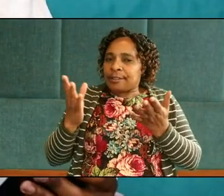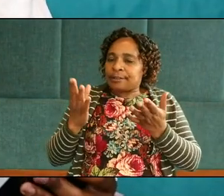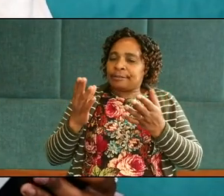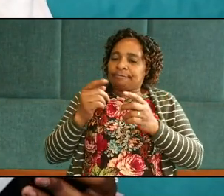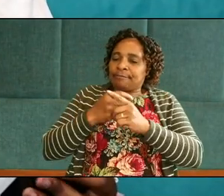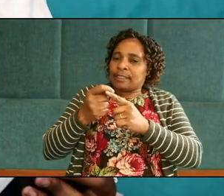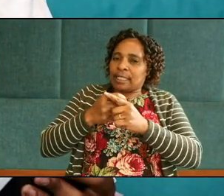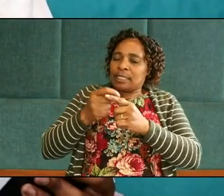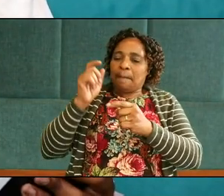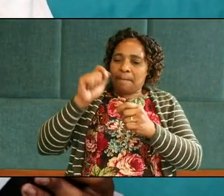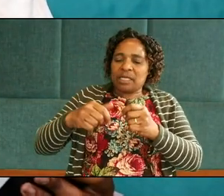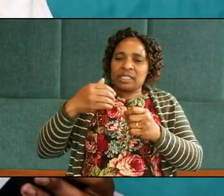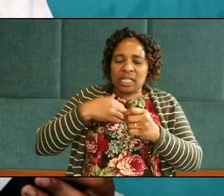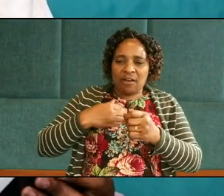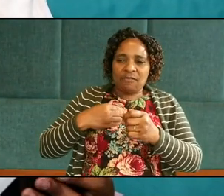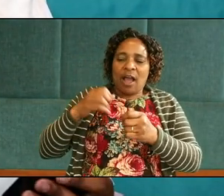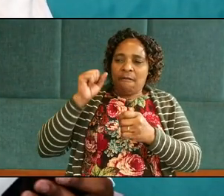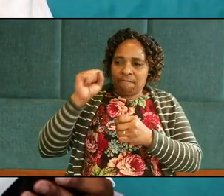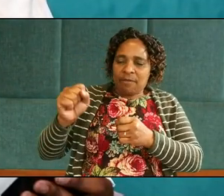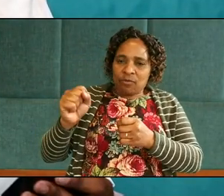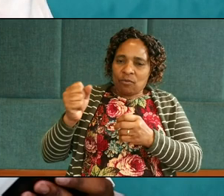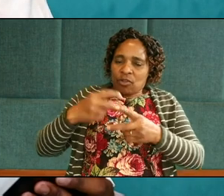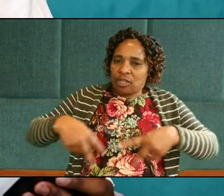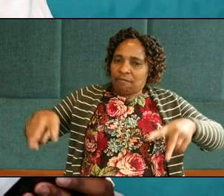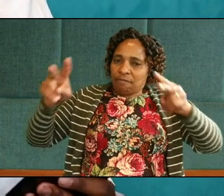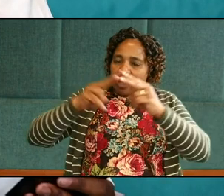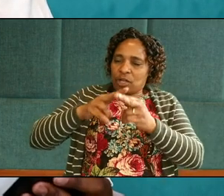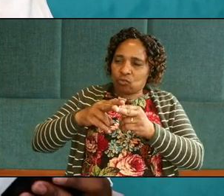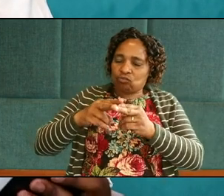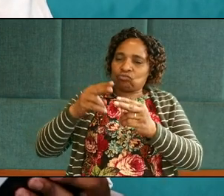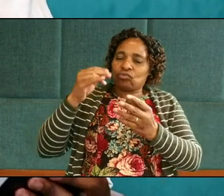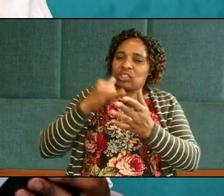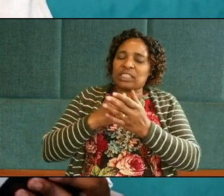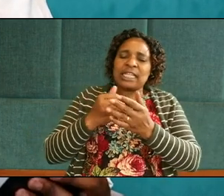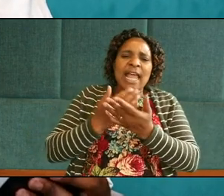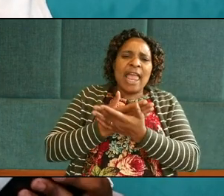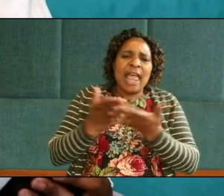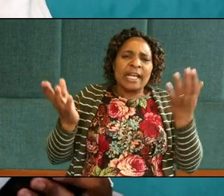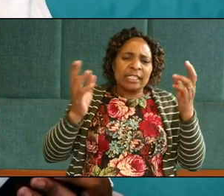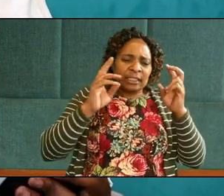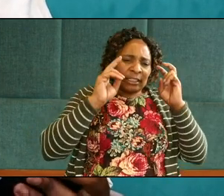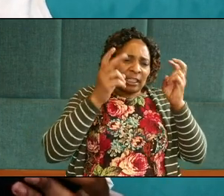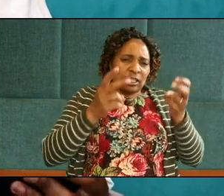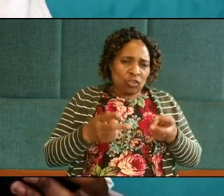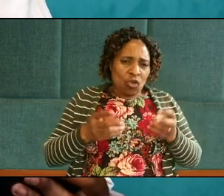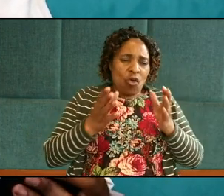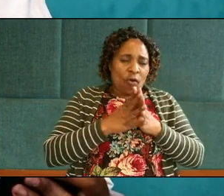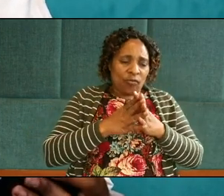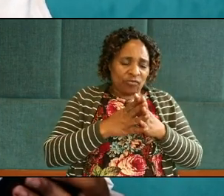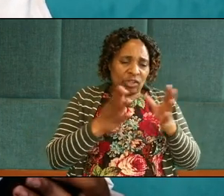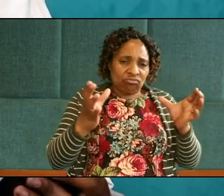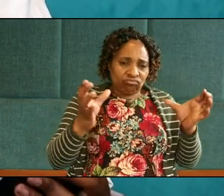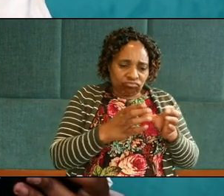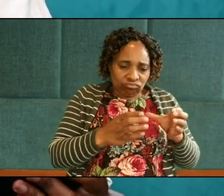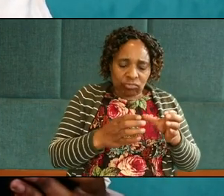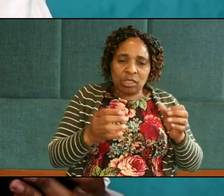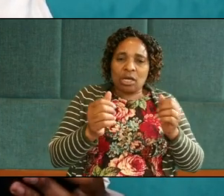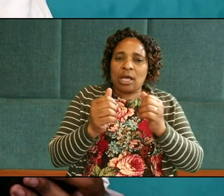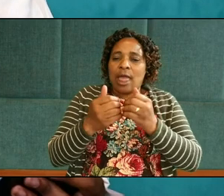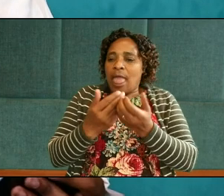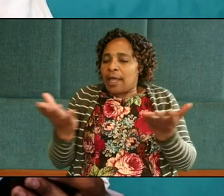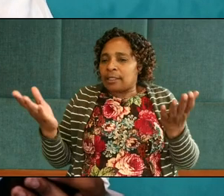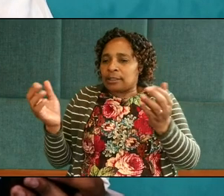a fifth of the value to it. Every tithe of the herd and flock, every tenth animal